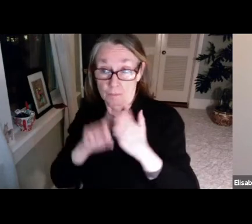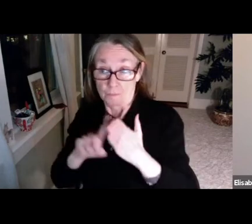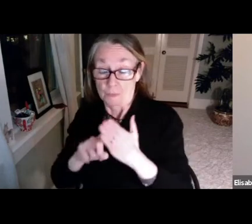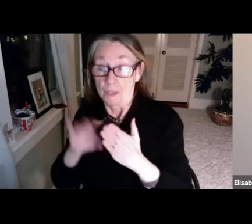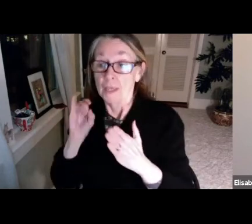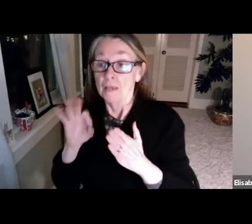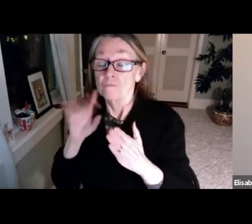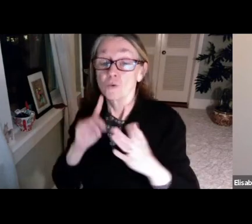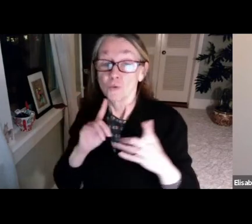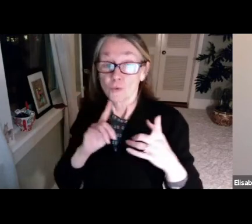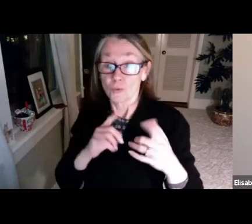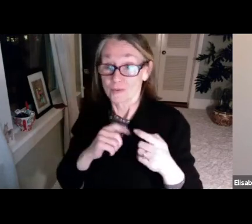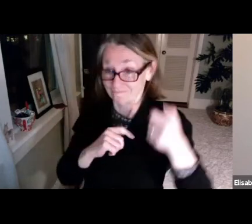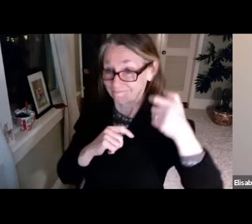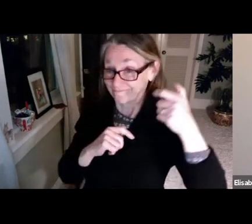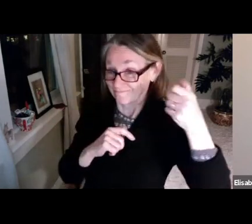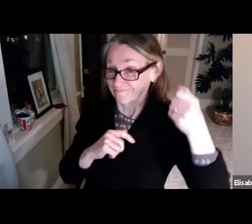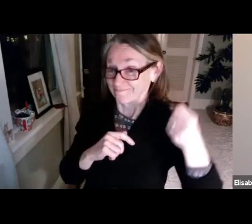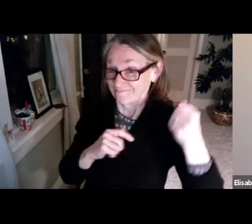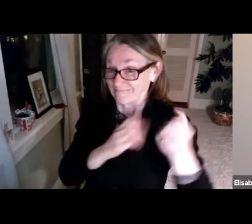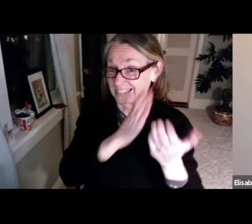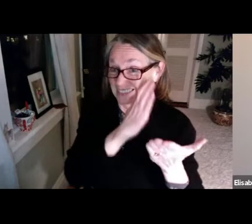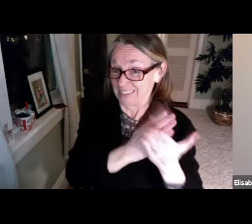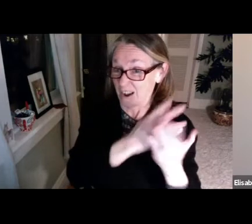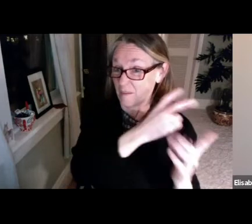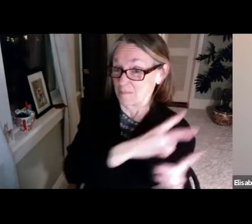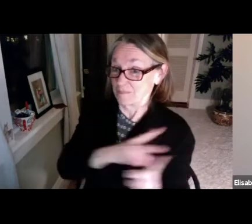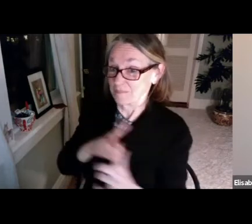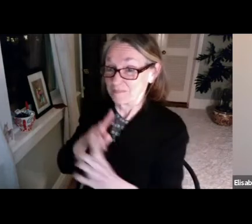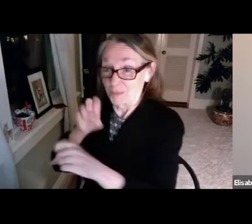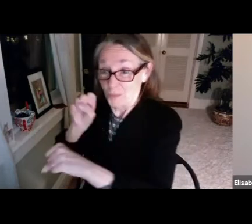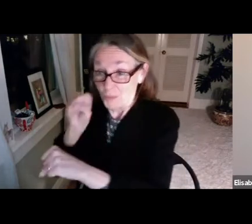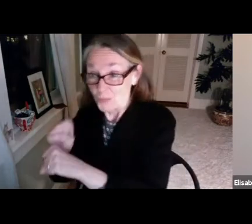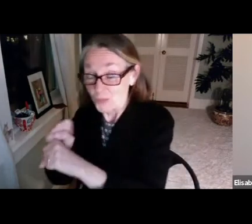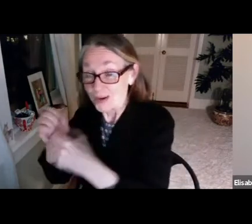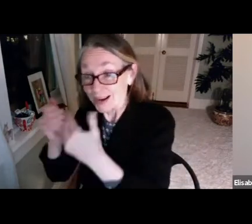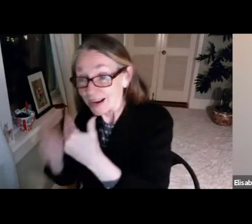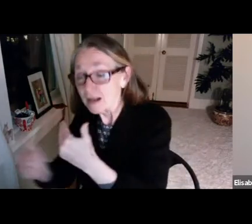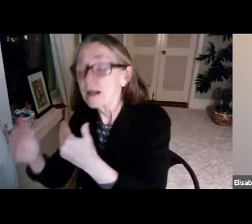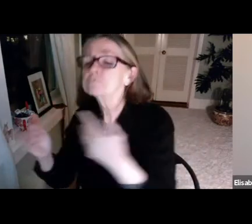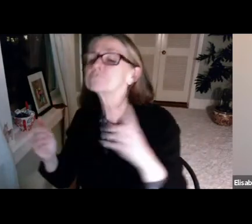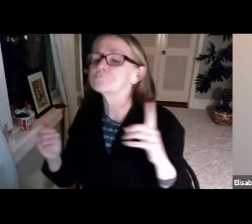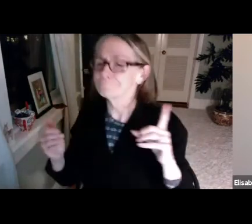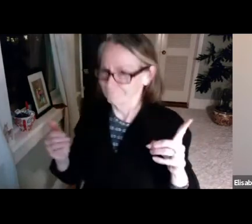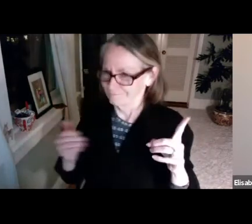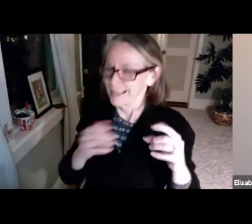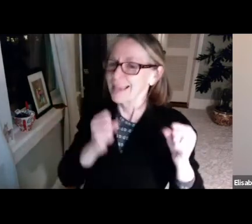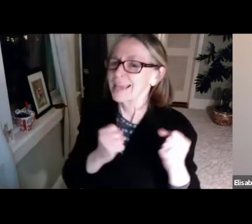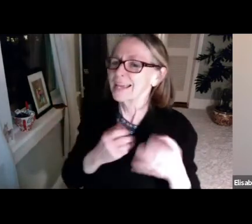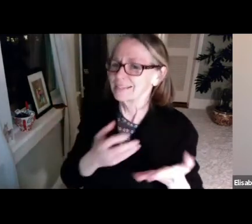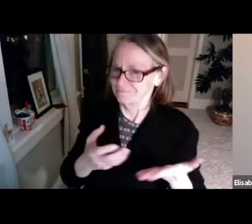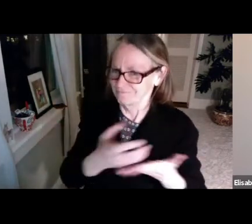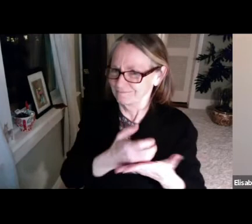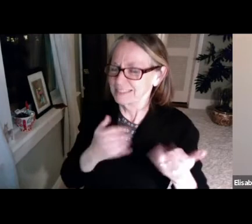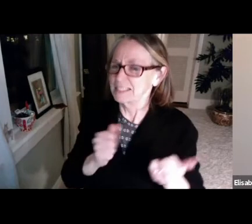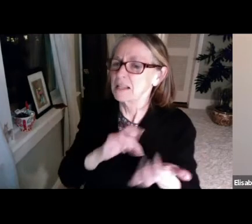off benefits. And if you want to apply for the Sherlock Plan, you should contact your local Medicaid